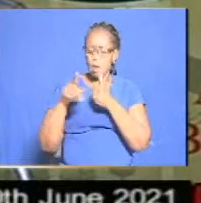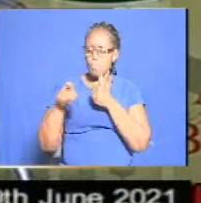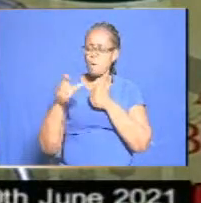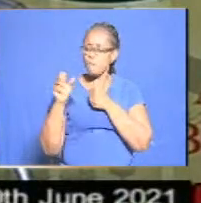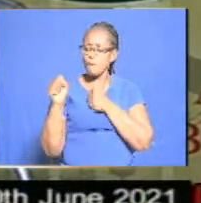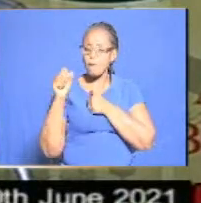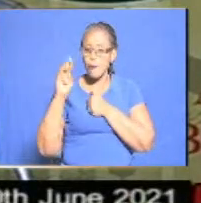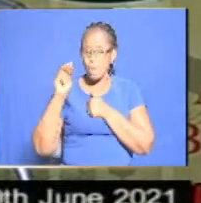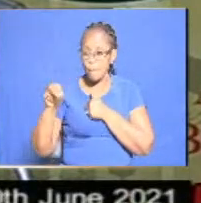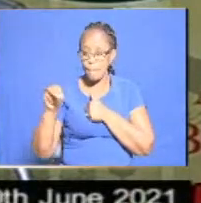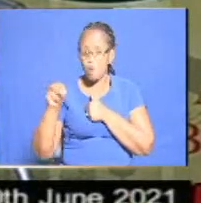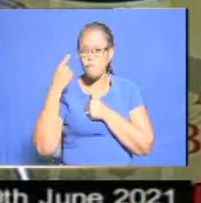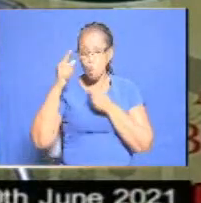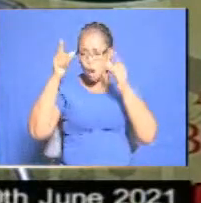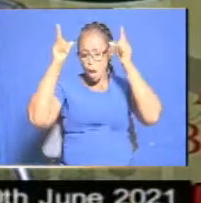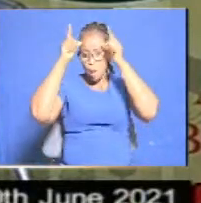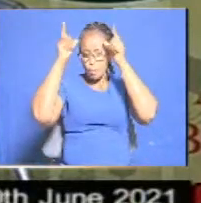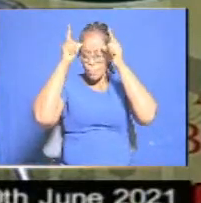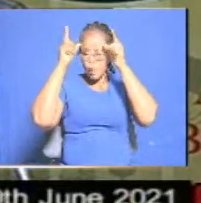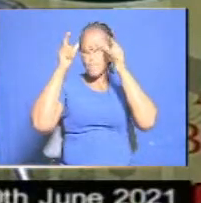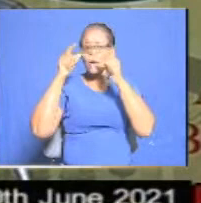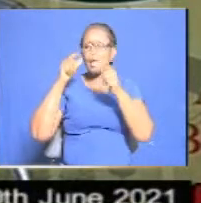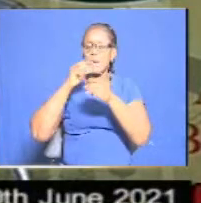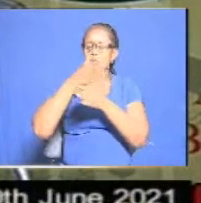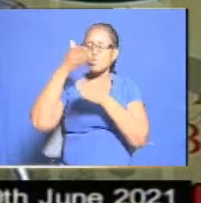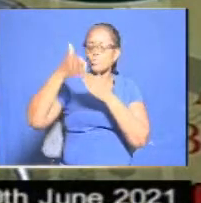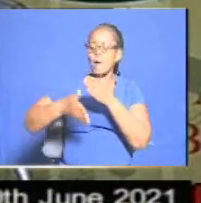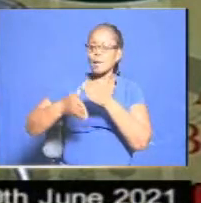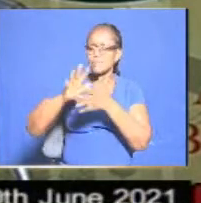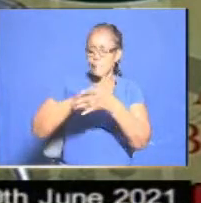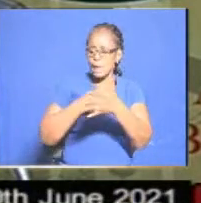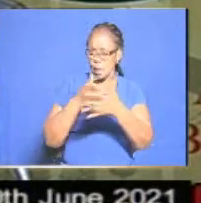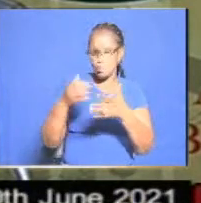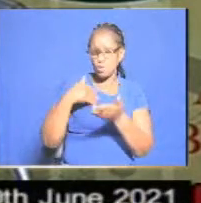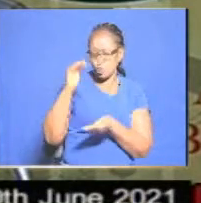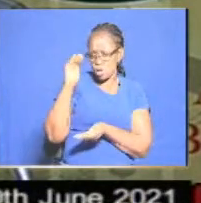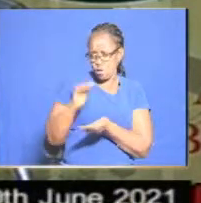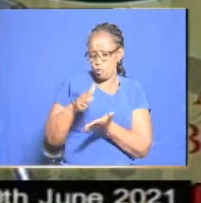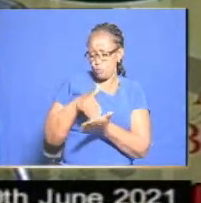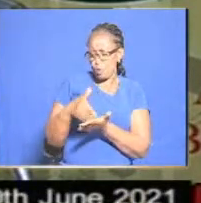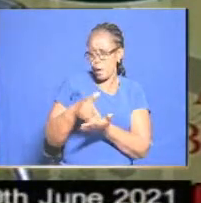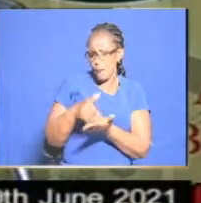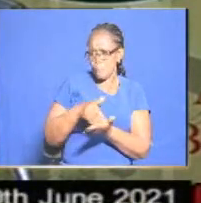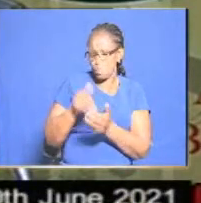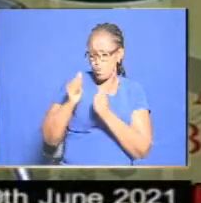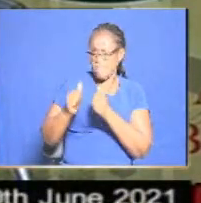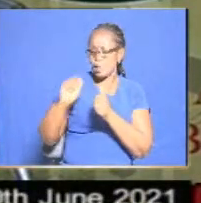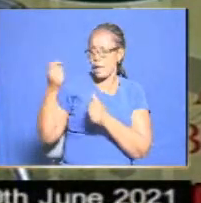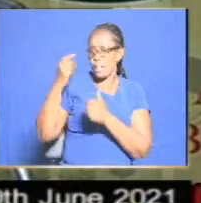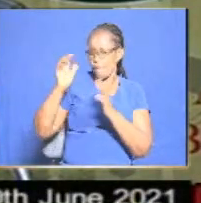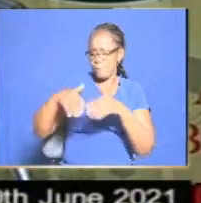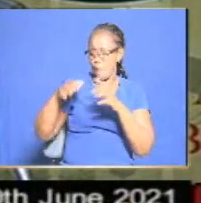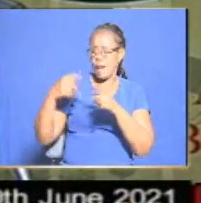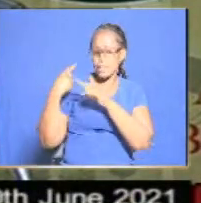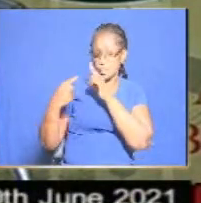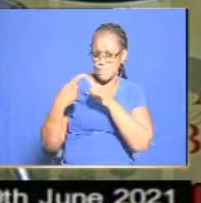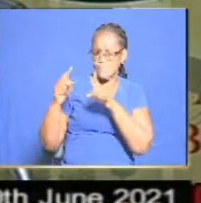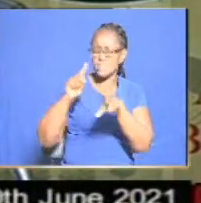million for the livestock and crop insurance scheme to reduce the vulnerabilities of Kenyan farmers to disease and natural